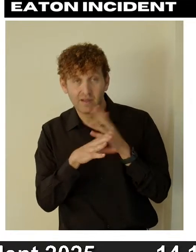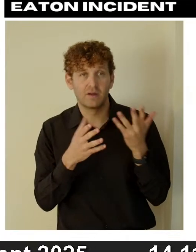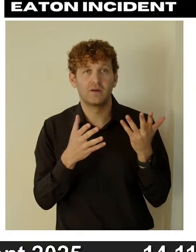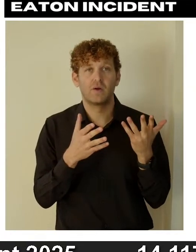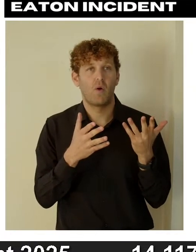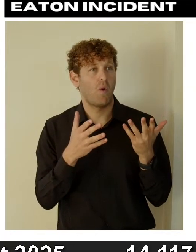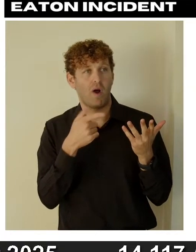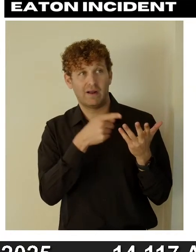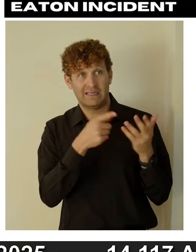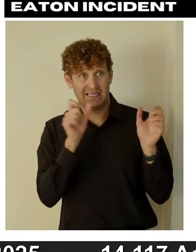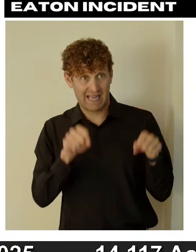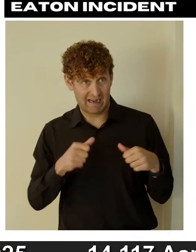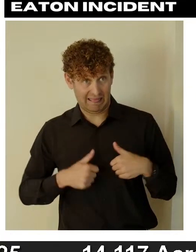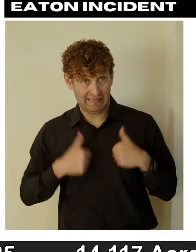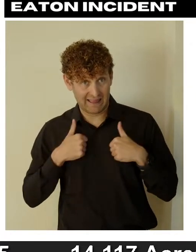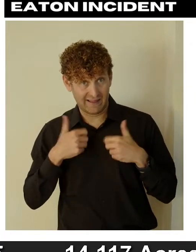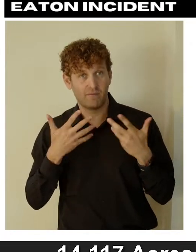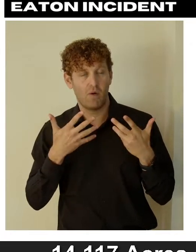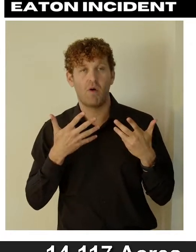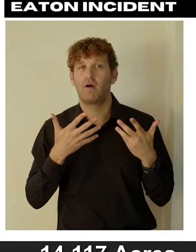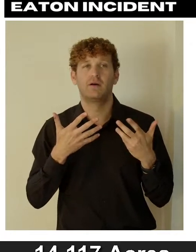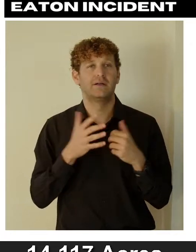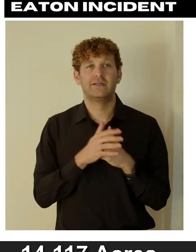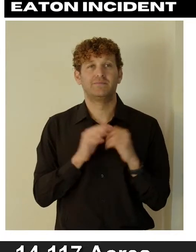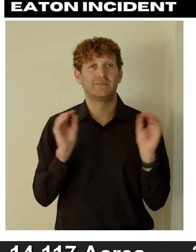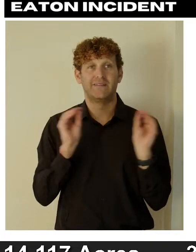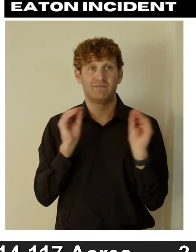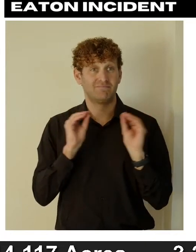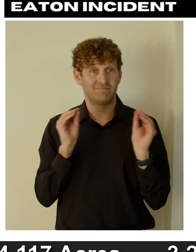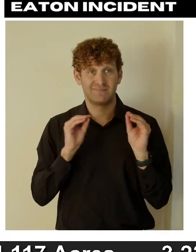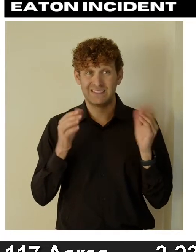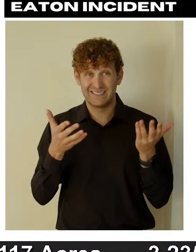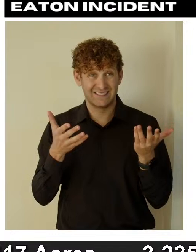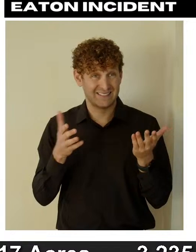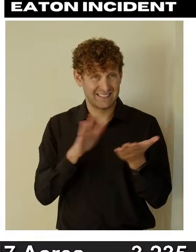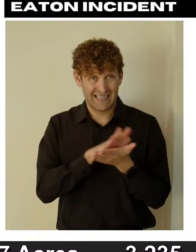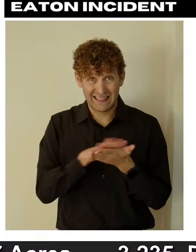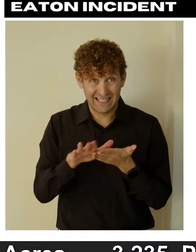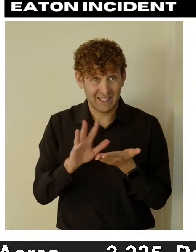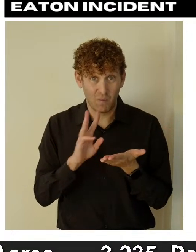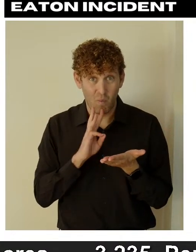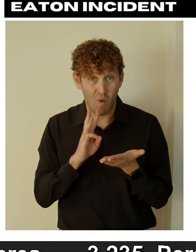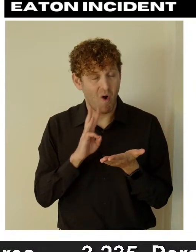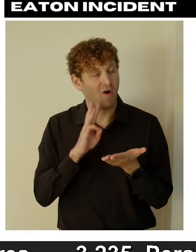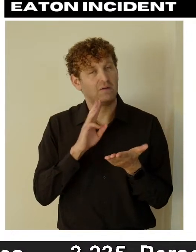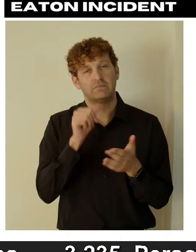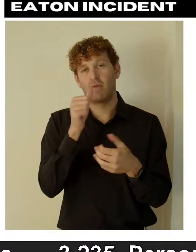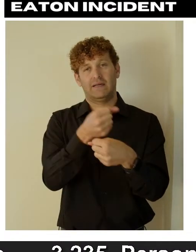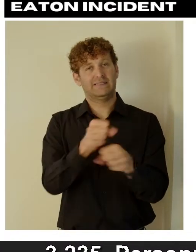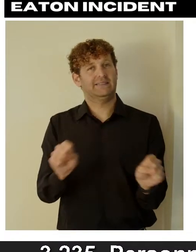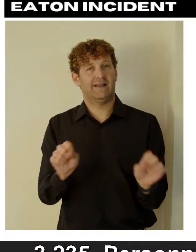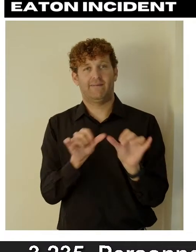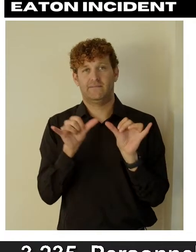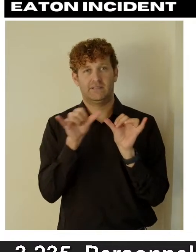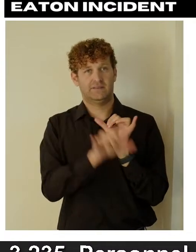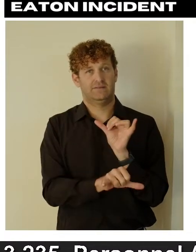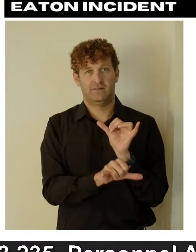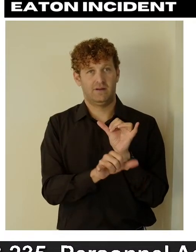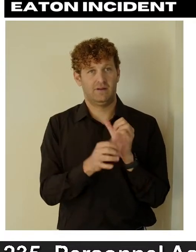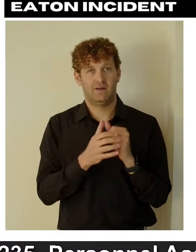think we know the water systems is a ways away from being functional, and there's